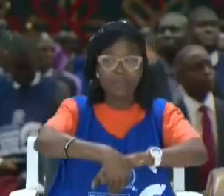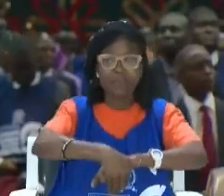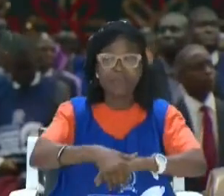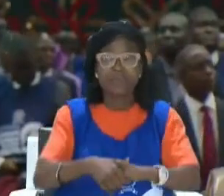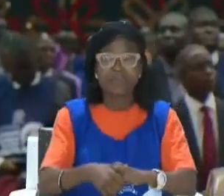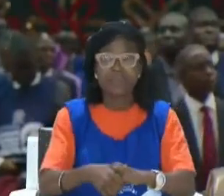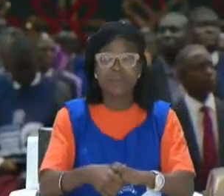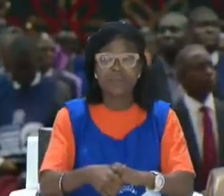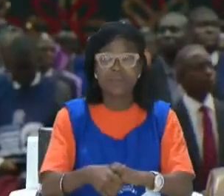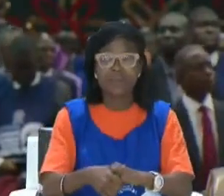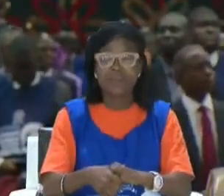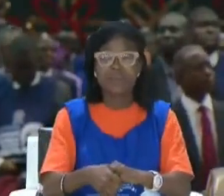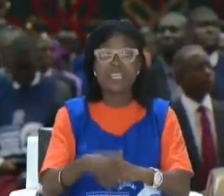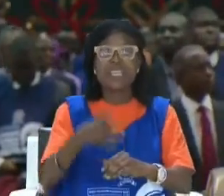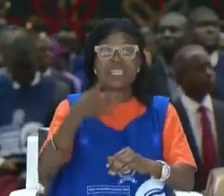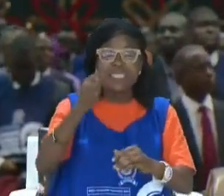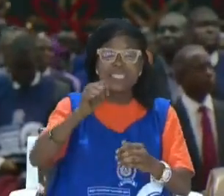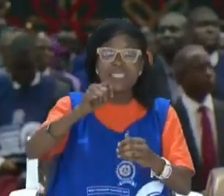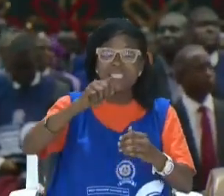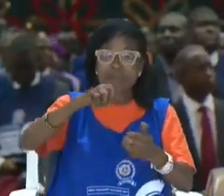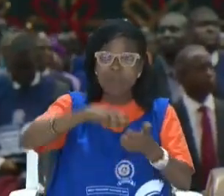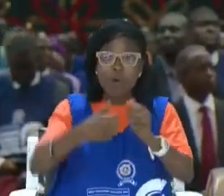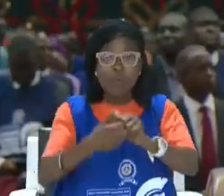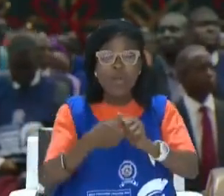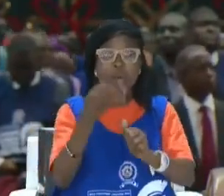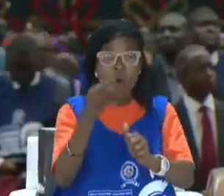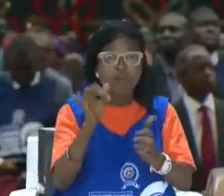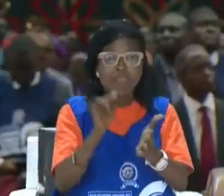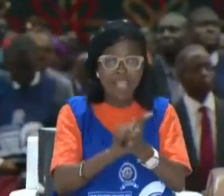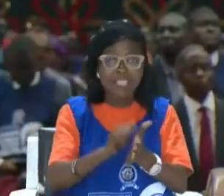his case reminded me of the case of a woman,